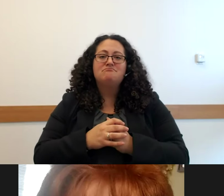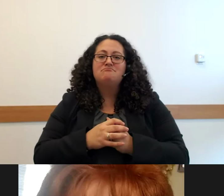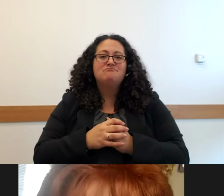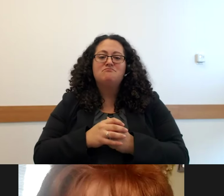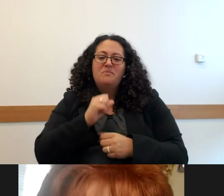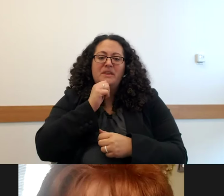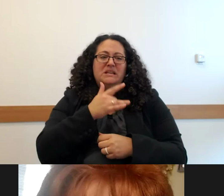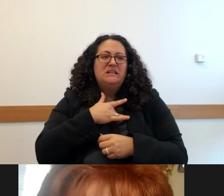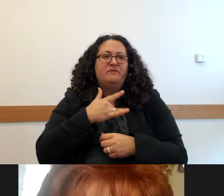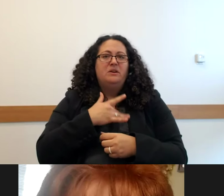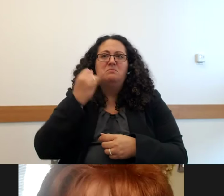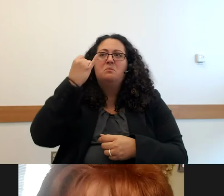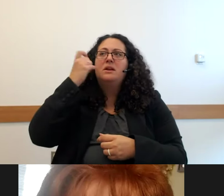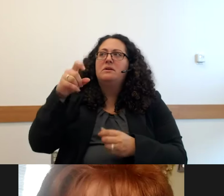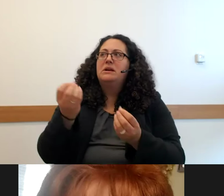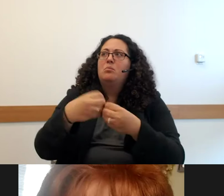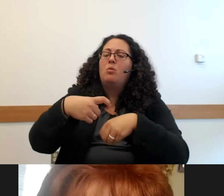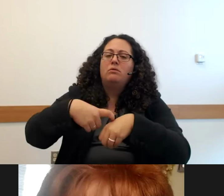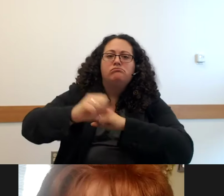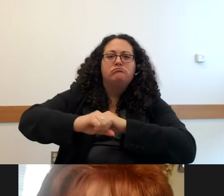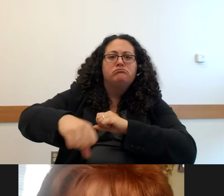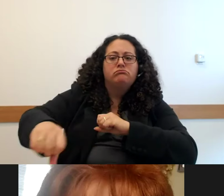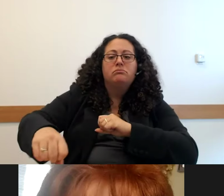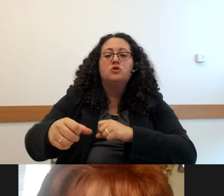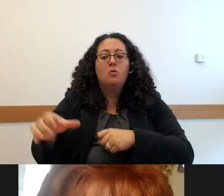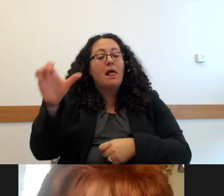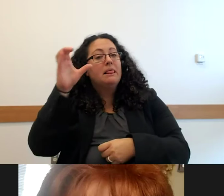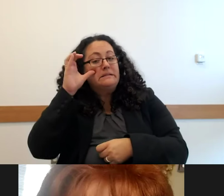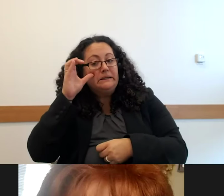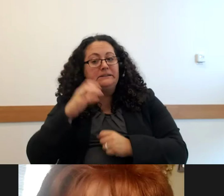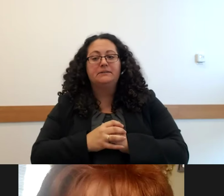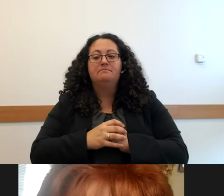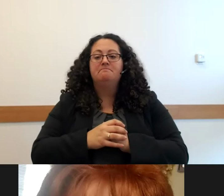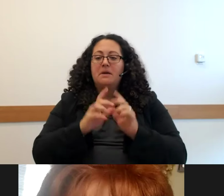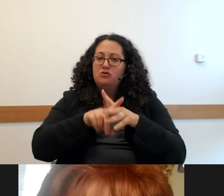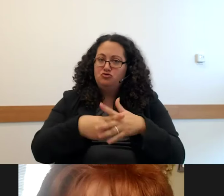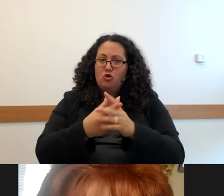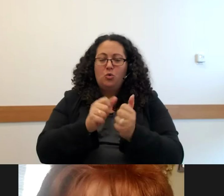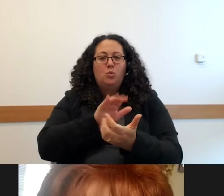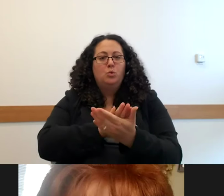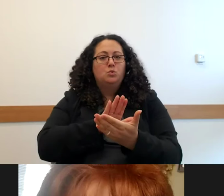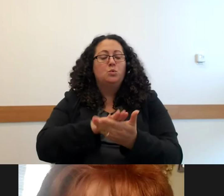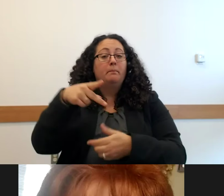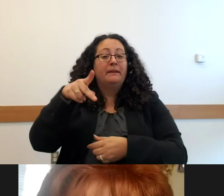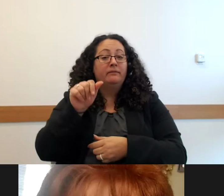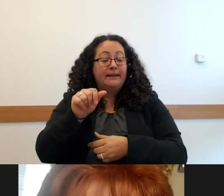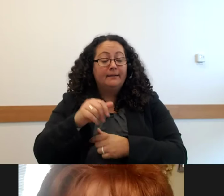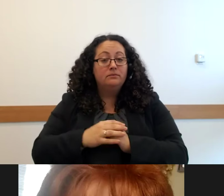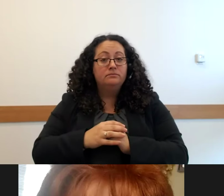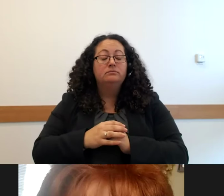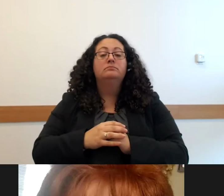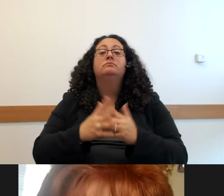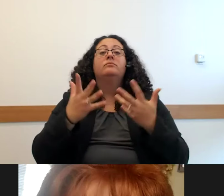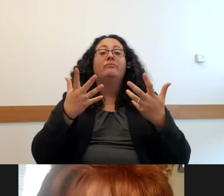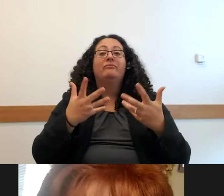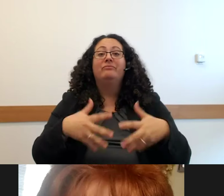They didn't feel, you know, what if they needed more time? So I listened. It started with a school in Pennsylvania. I got an